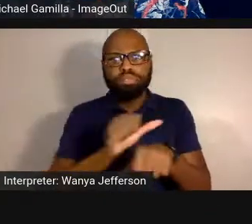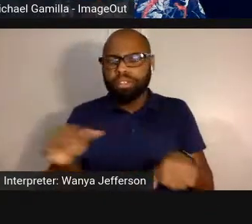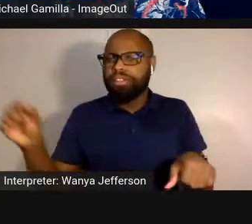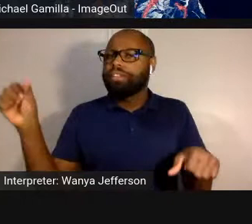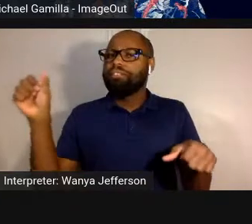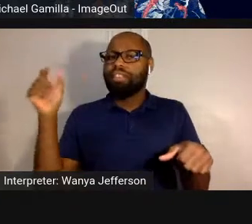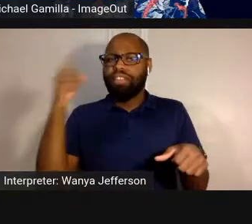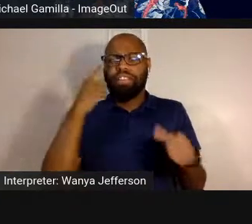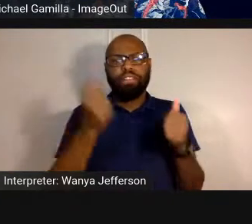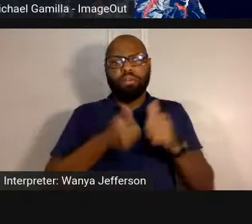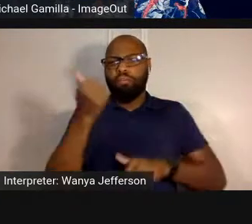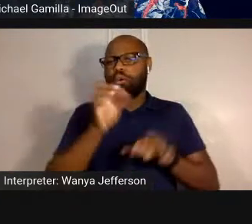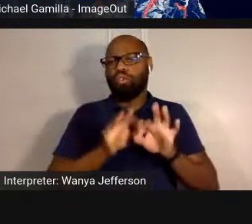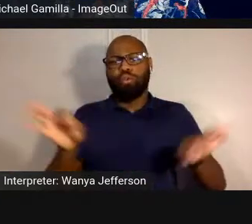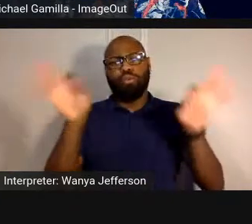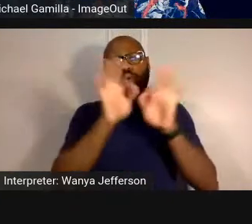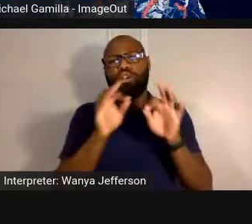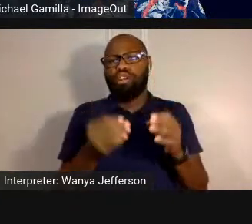most important thing